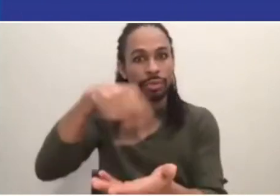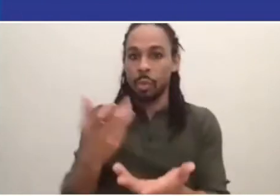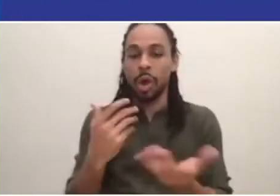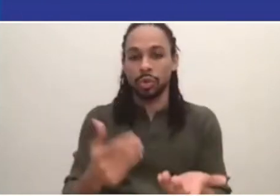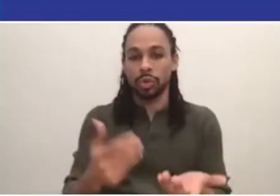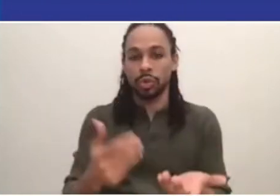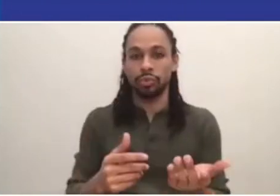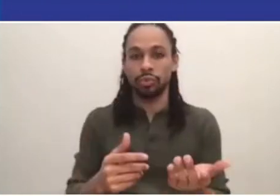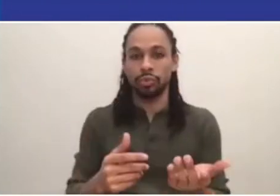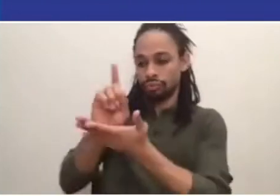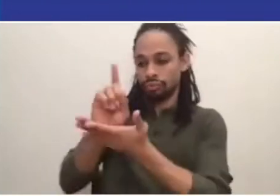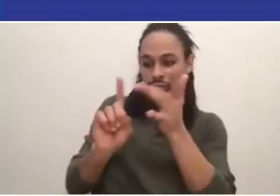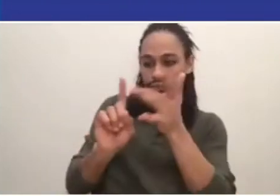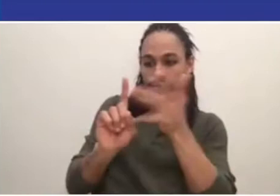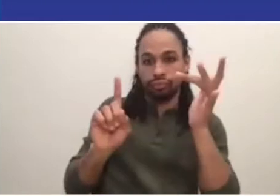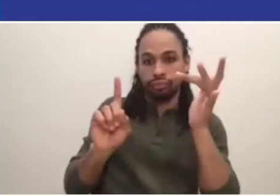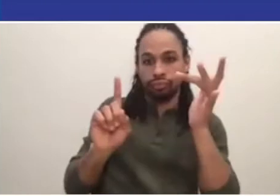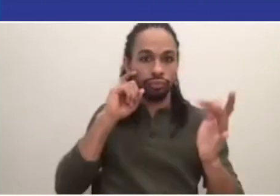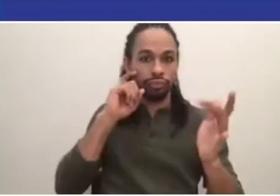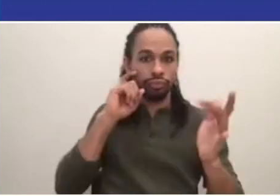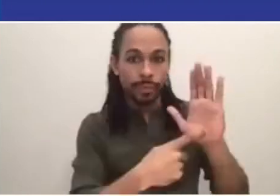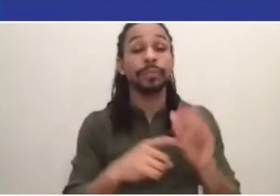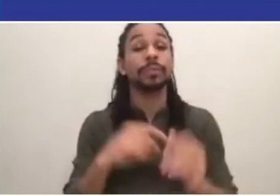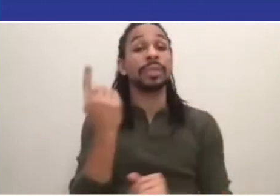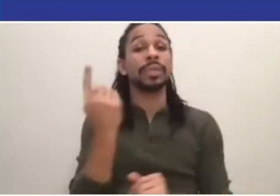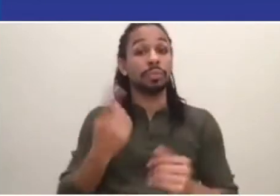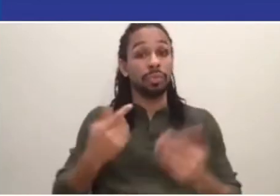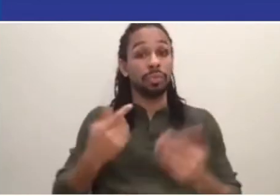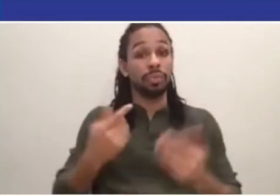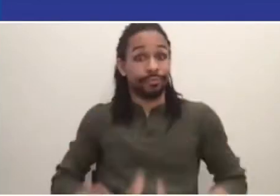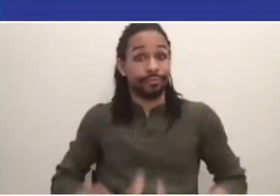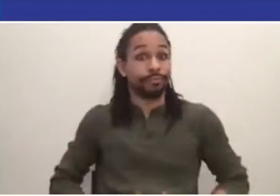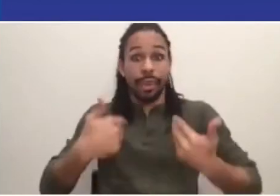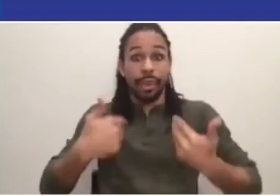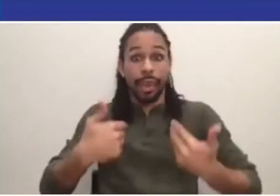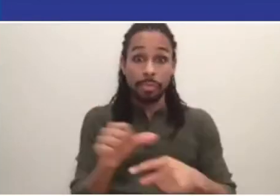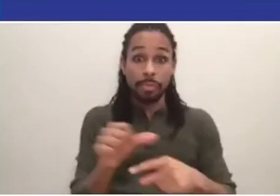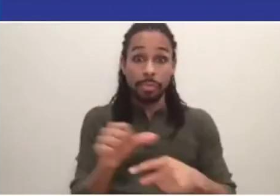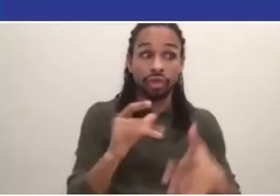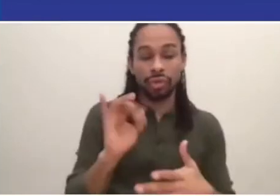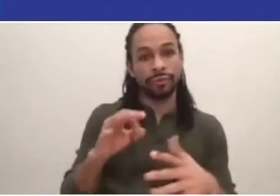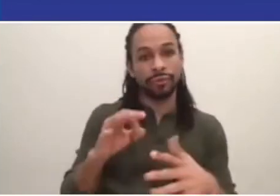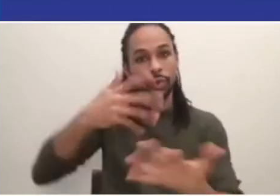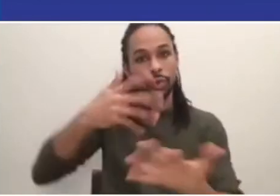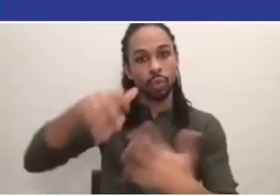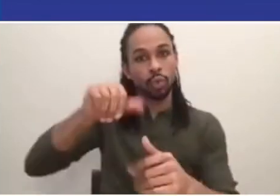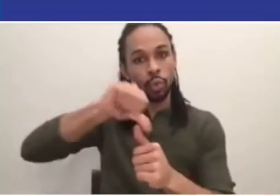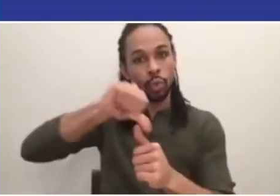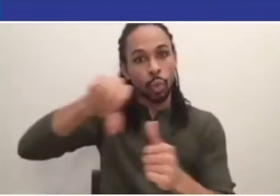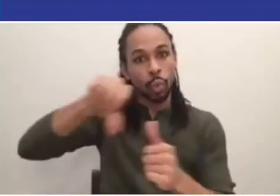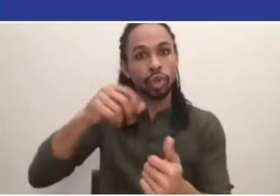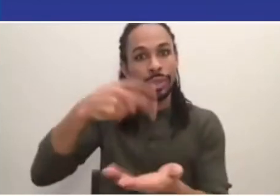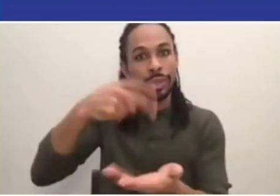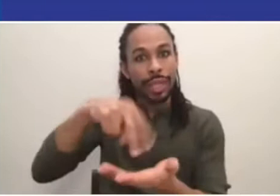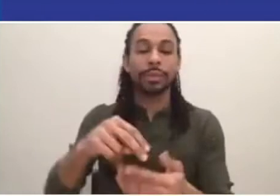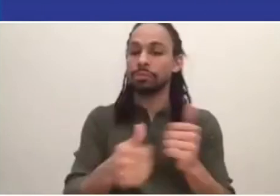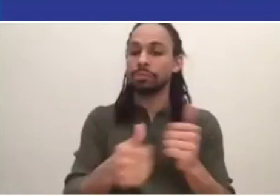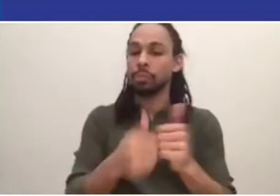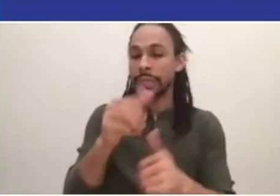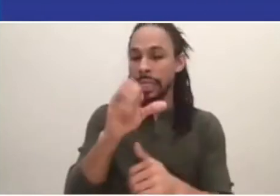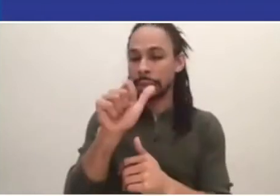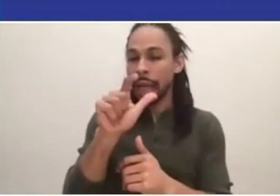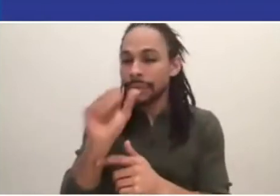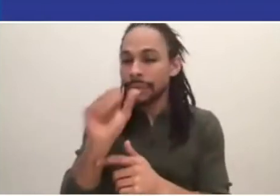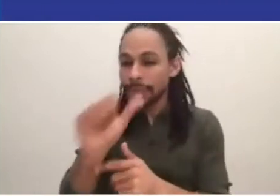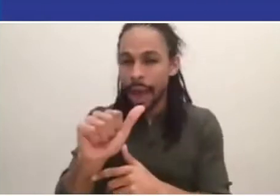As someone who has not only made his career as a practitioner of social dance, most prominently salsa, I can